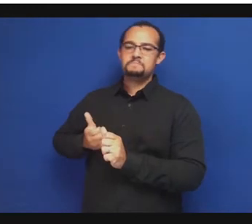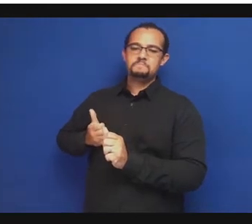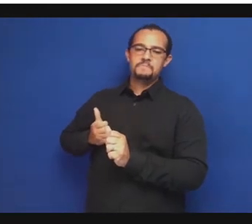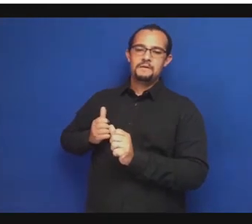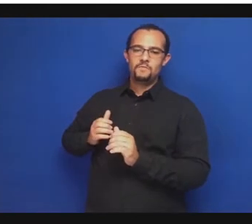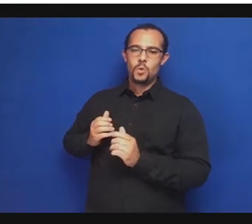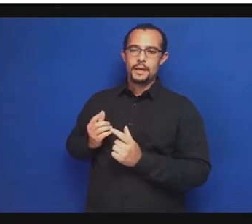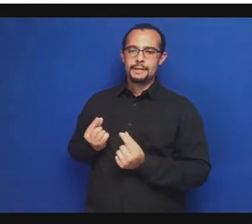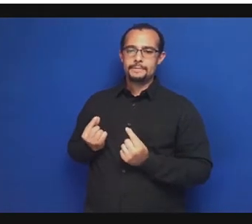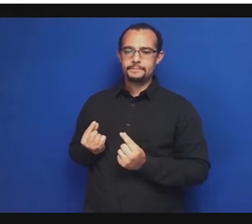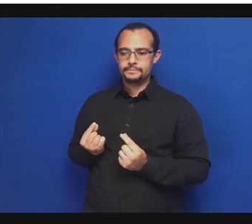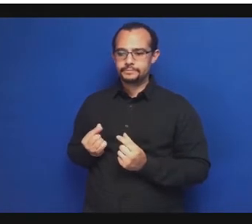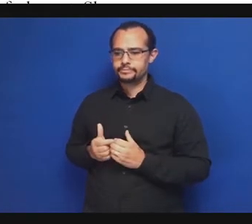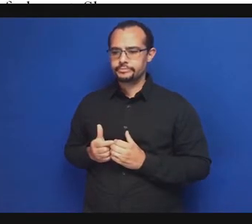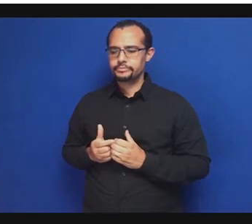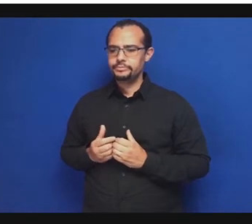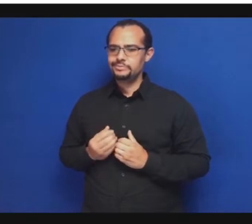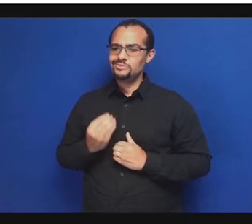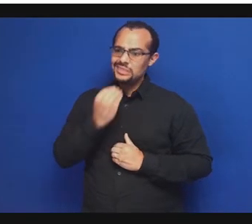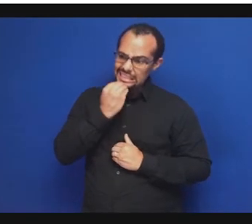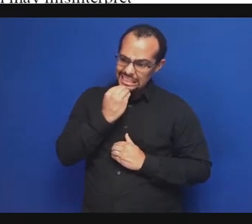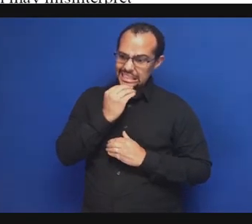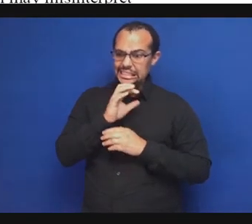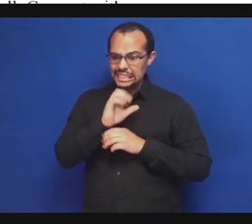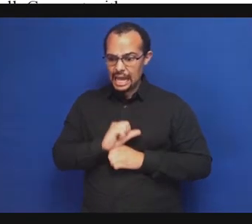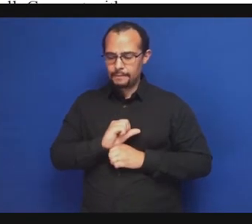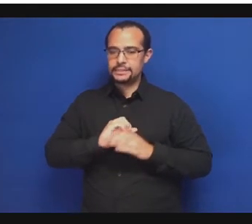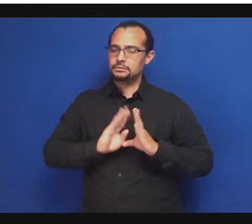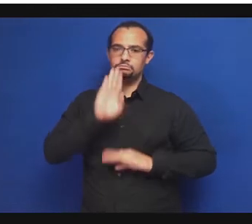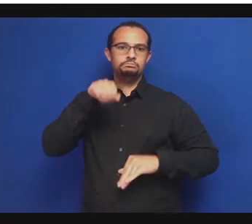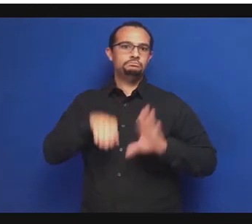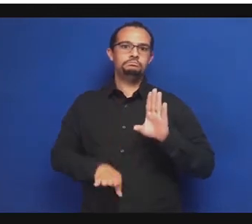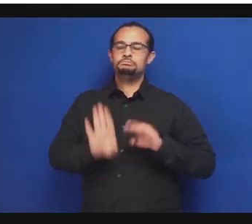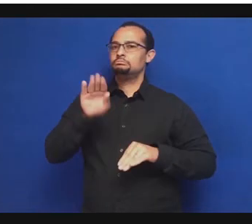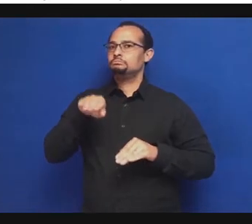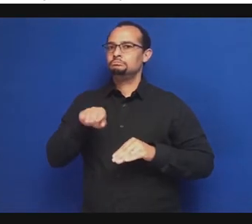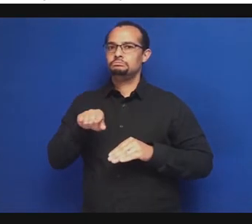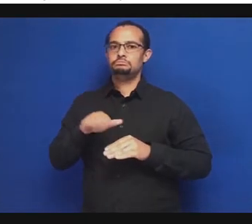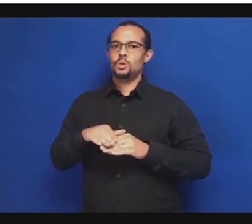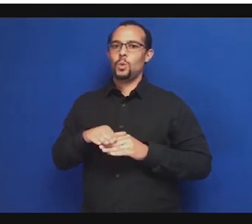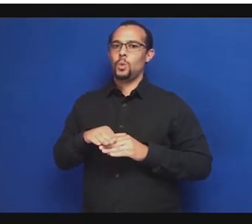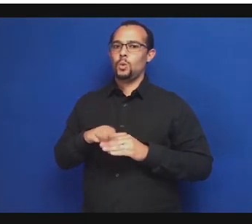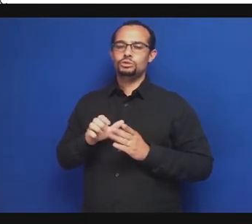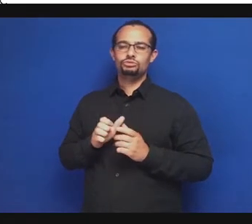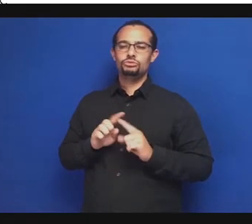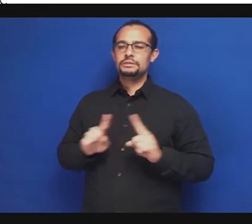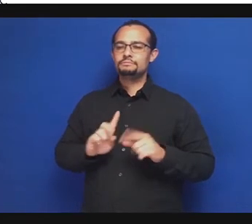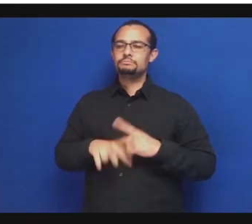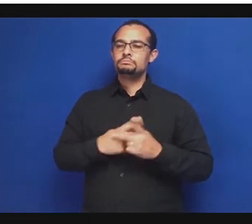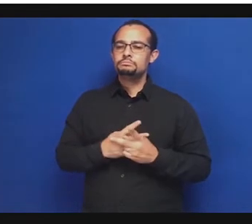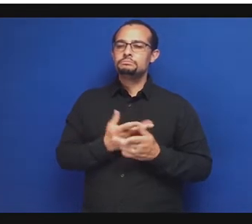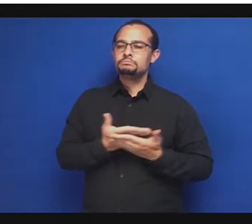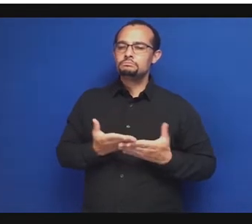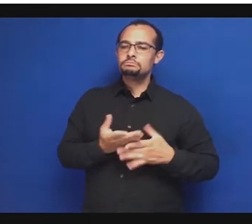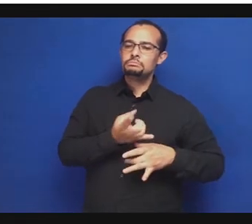all of this we want to be aware of. So here are some more ways that you can support your child. I'm going to kind of run through these.